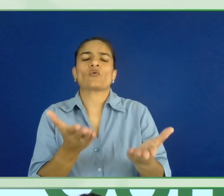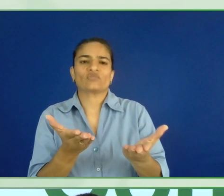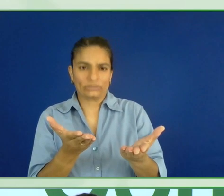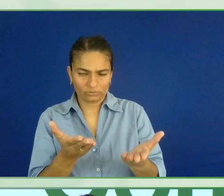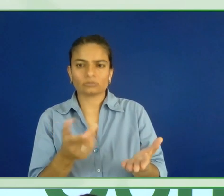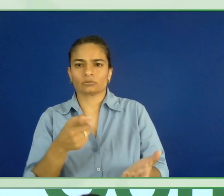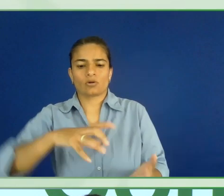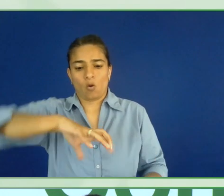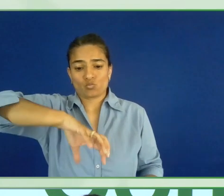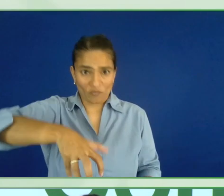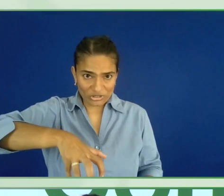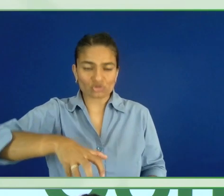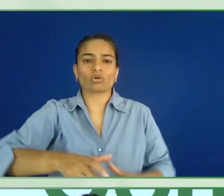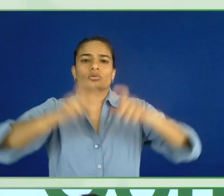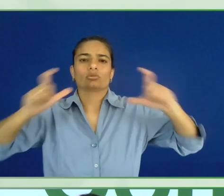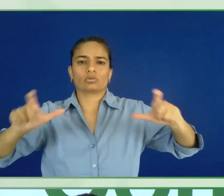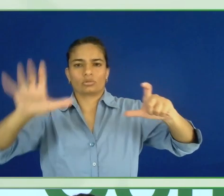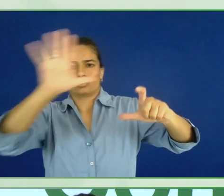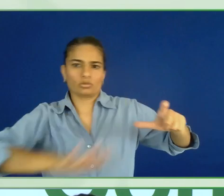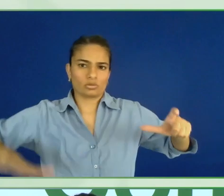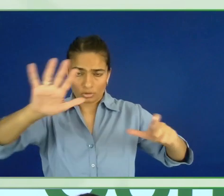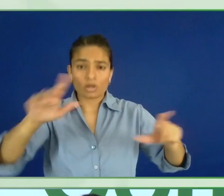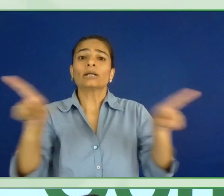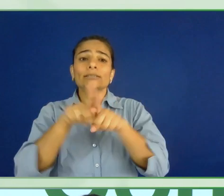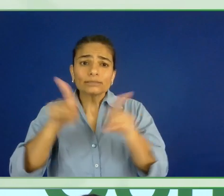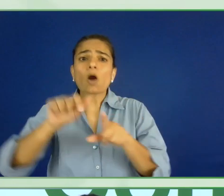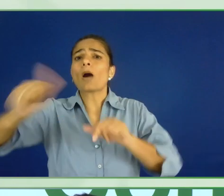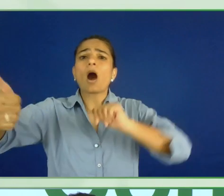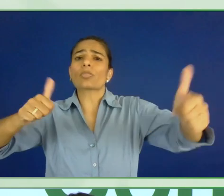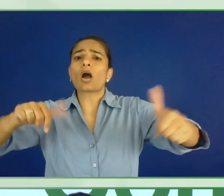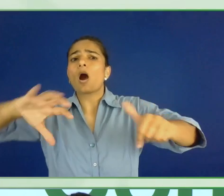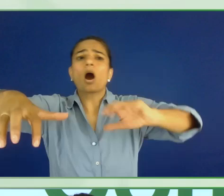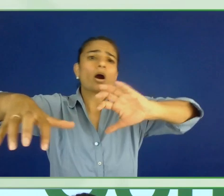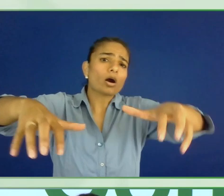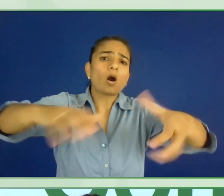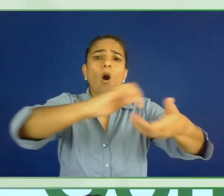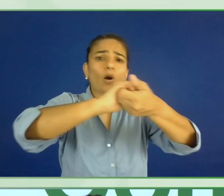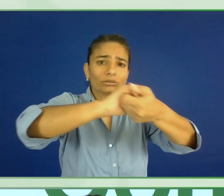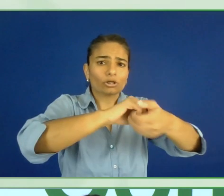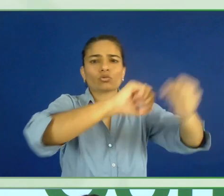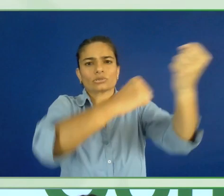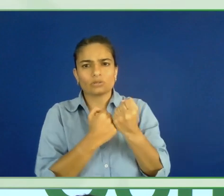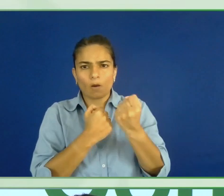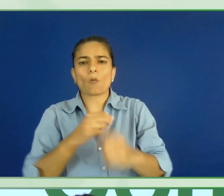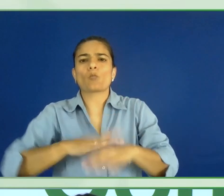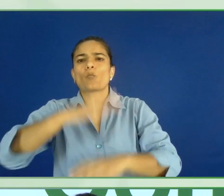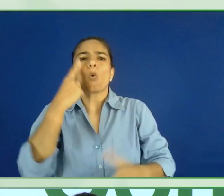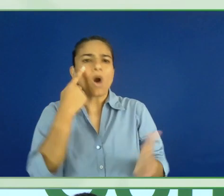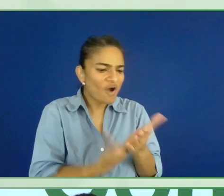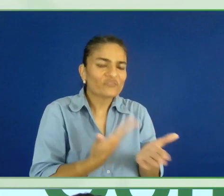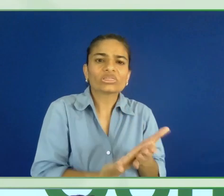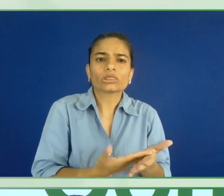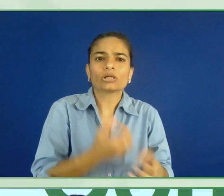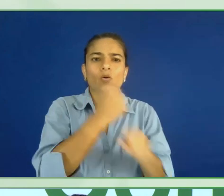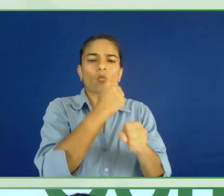work with other national organizations to support us in building a bigger evidence base around workplace disability inclusion,